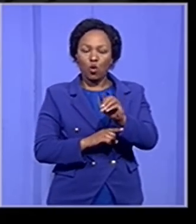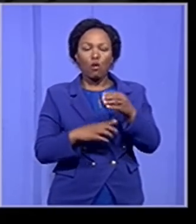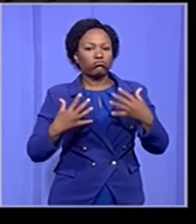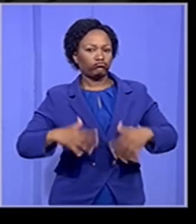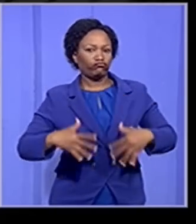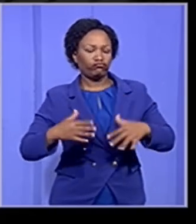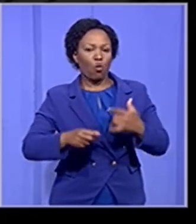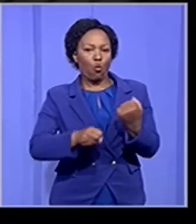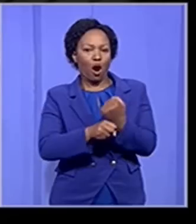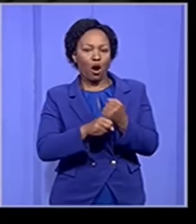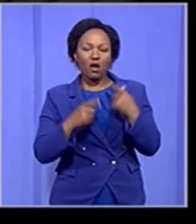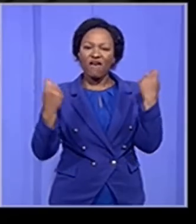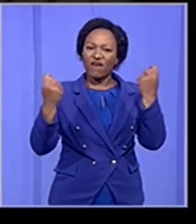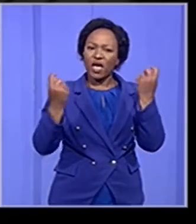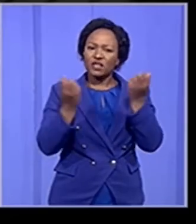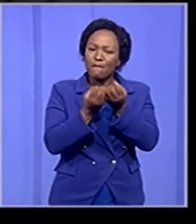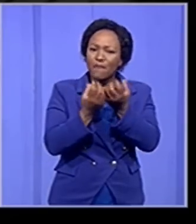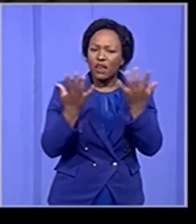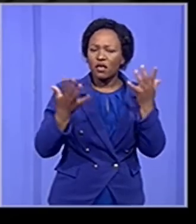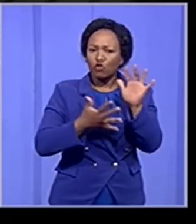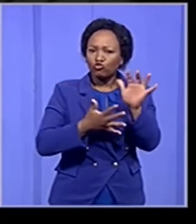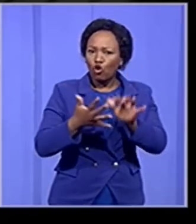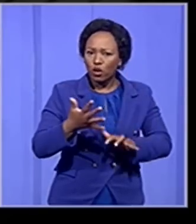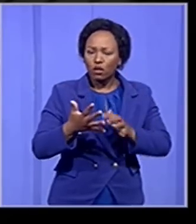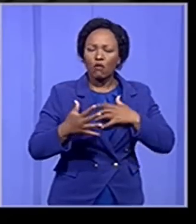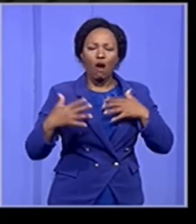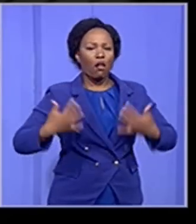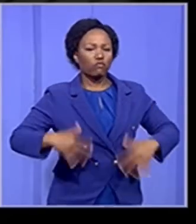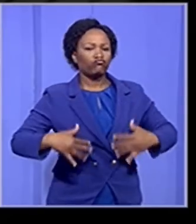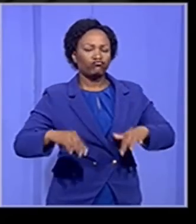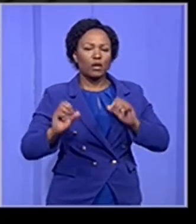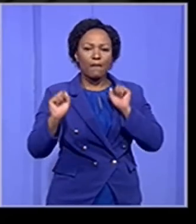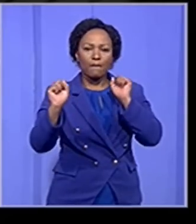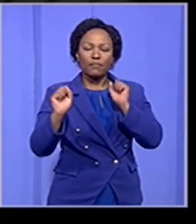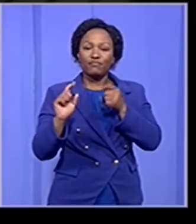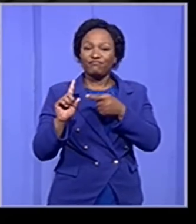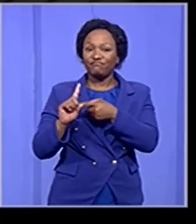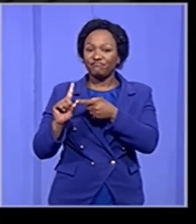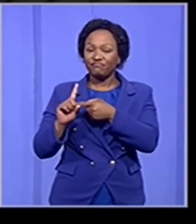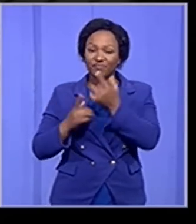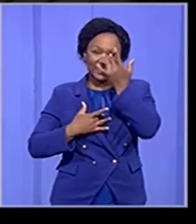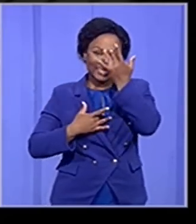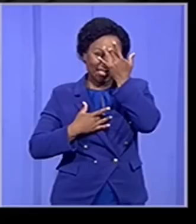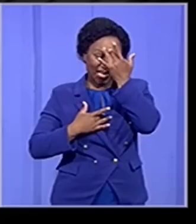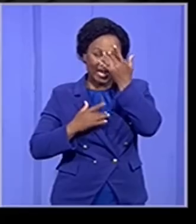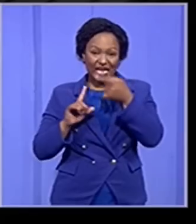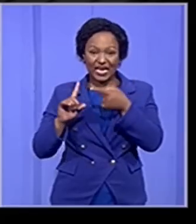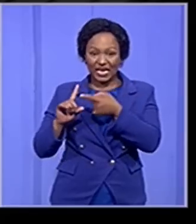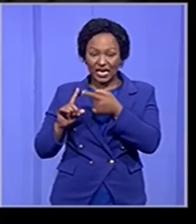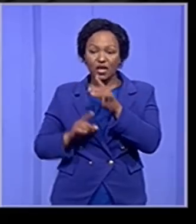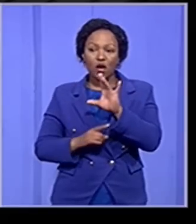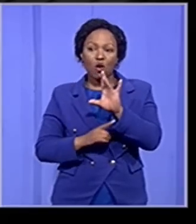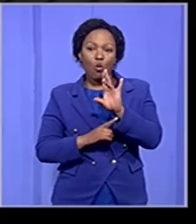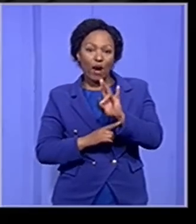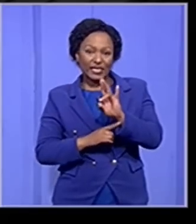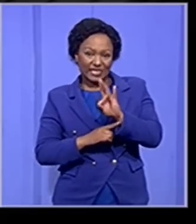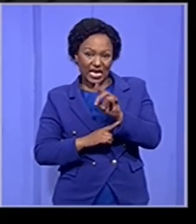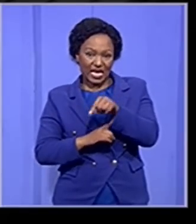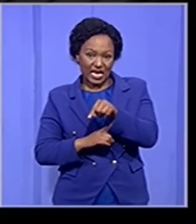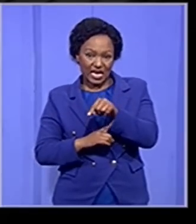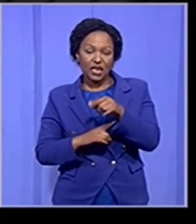shaped narratives, and inspired many. Thabiso suddenly fell ill on Wednesday, the 28th of August, was admitted